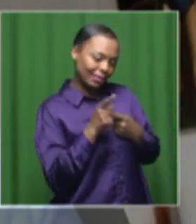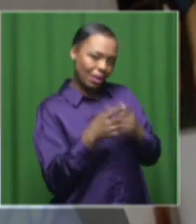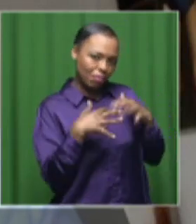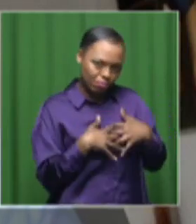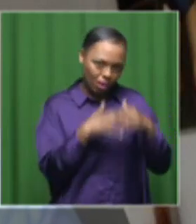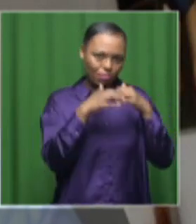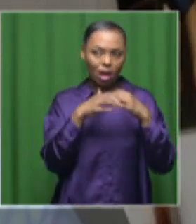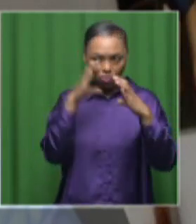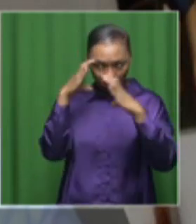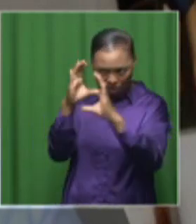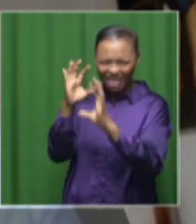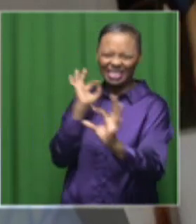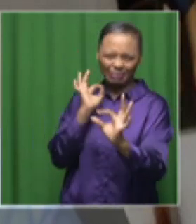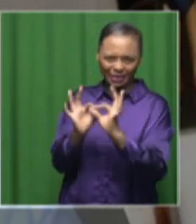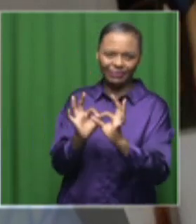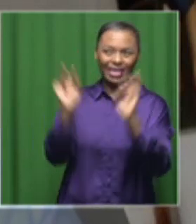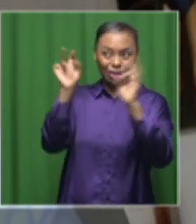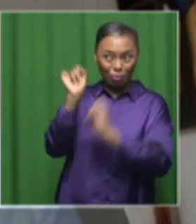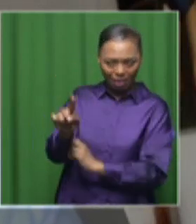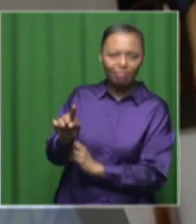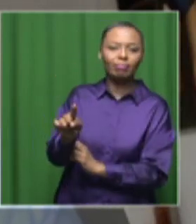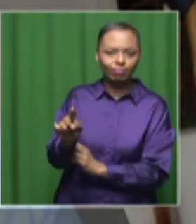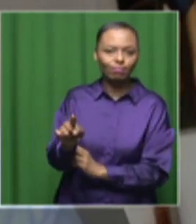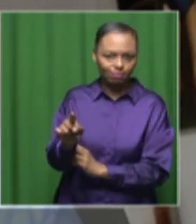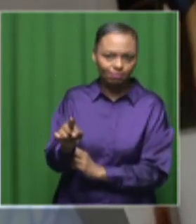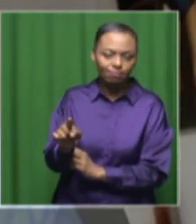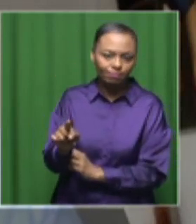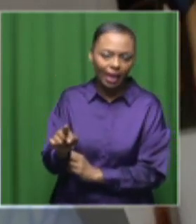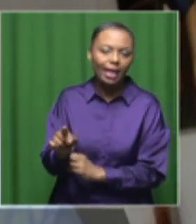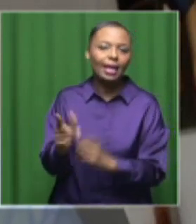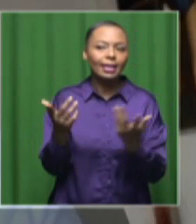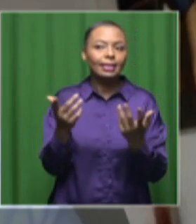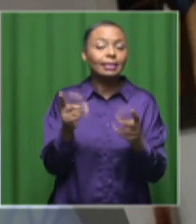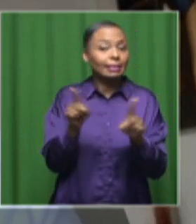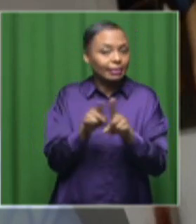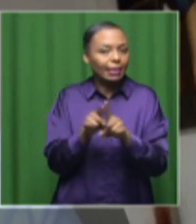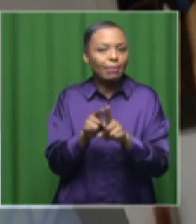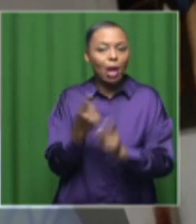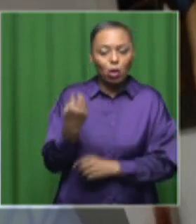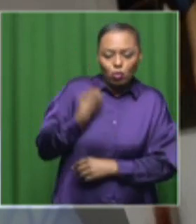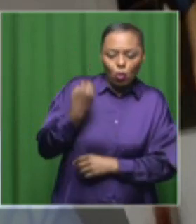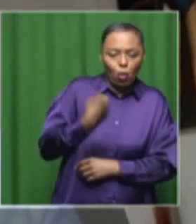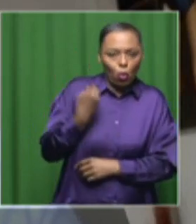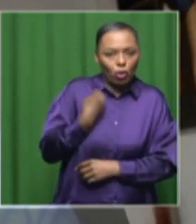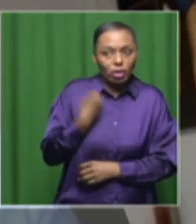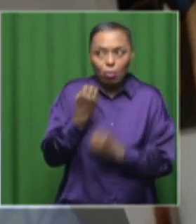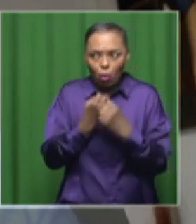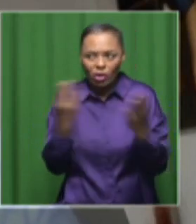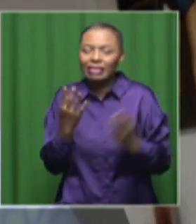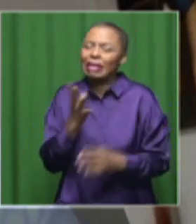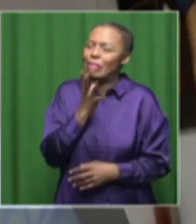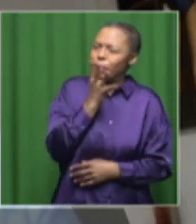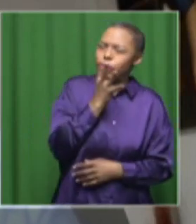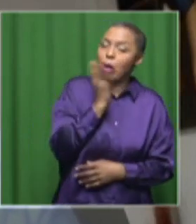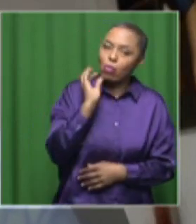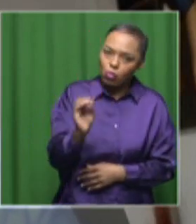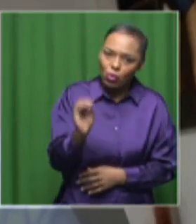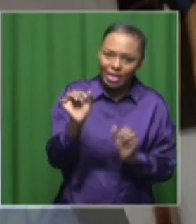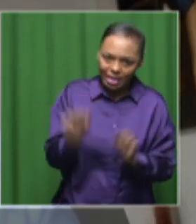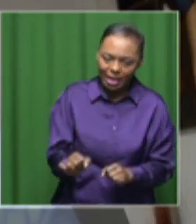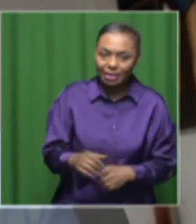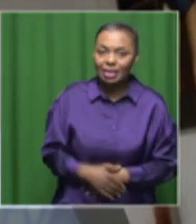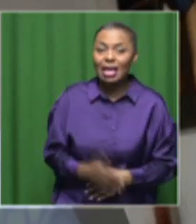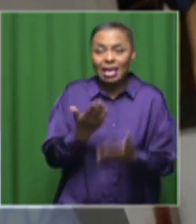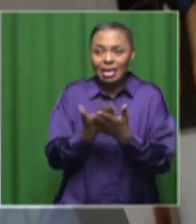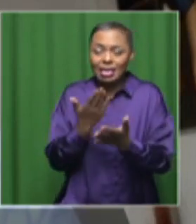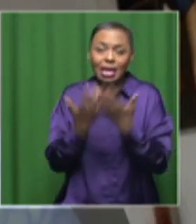that specific issue. And yes, a predominantly youthful population is an advantage to a country. It can bring a